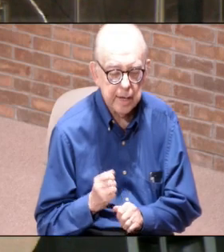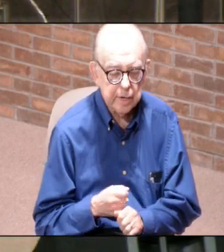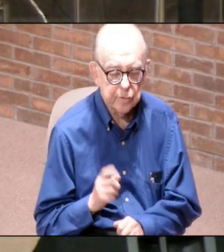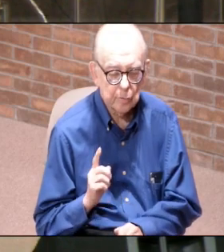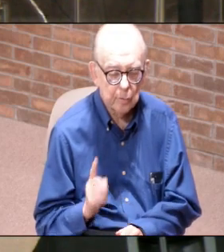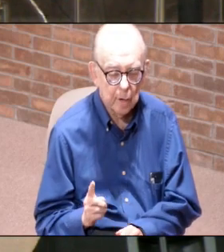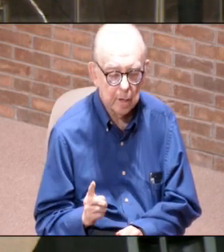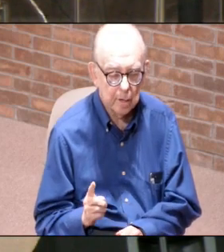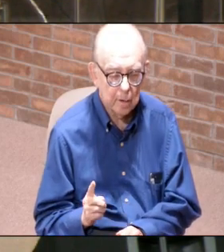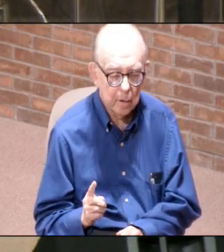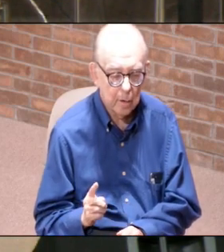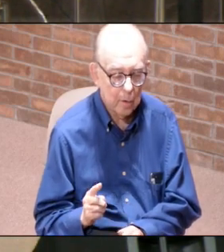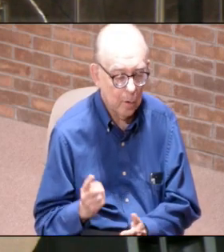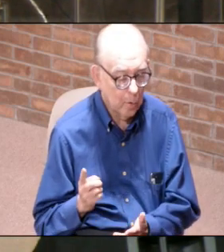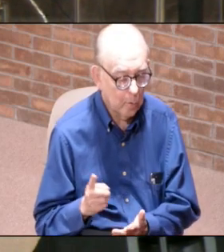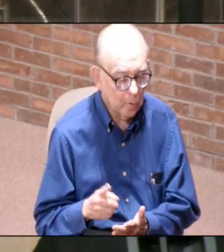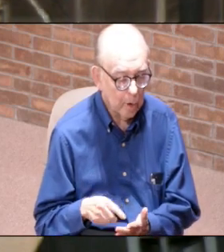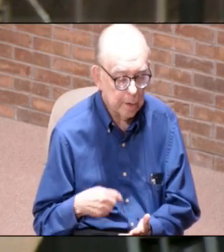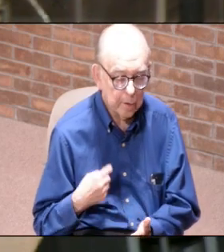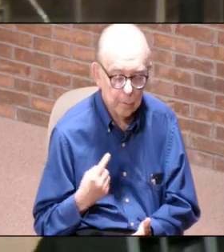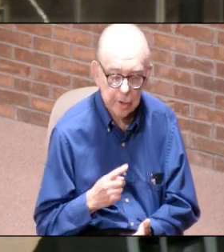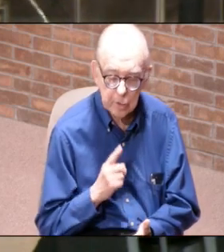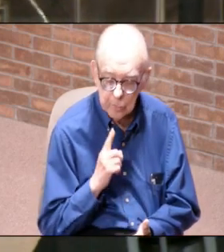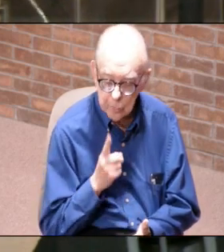us what we are.